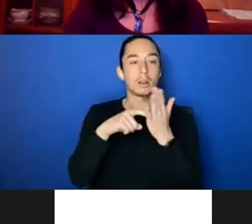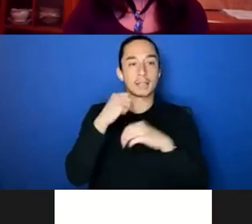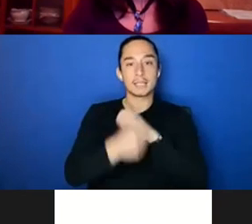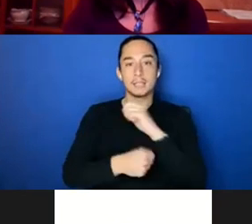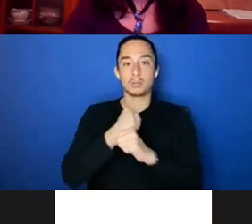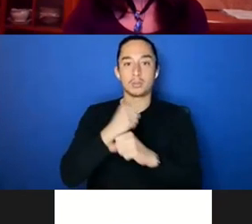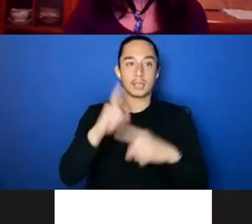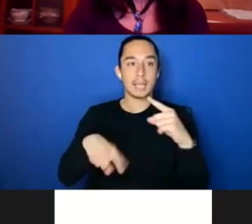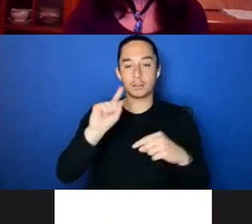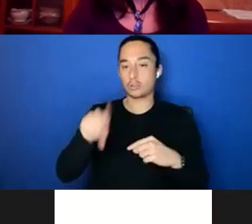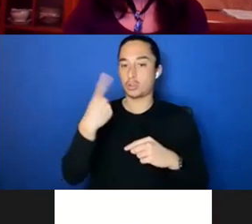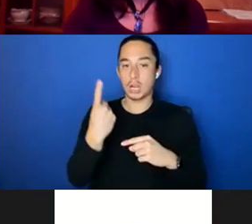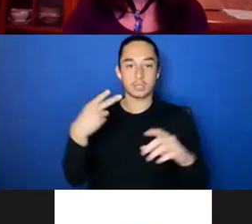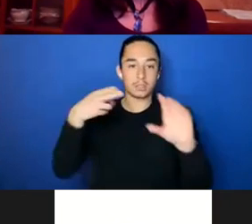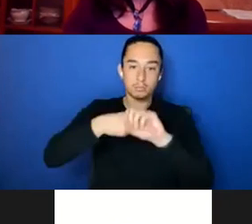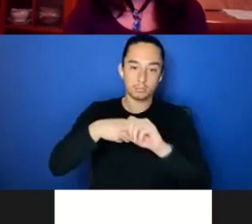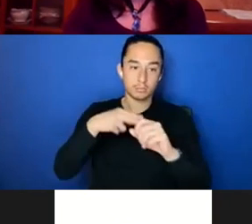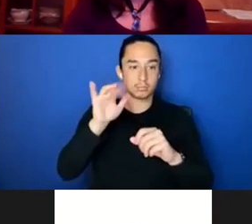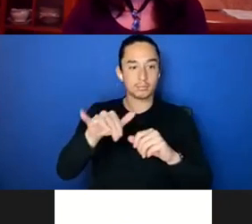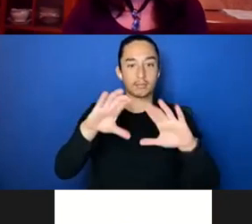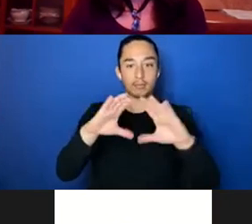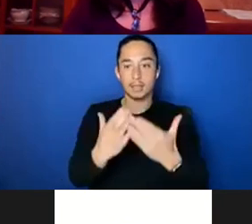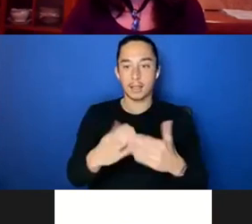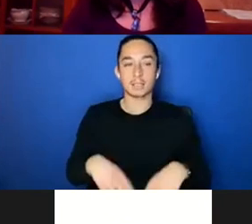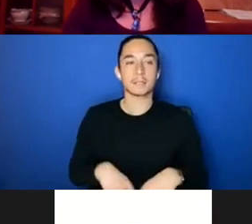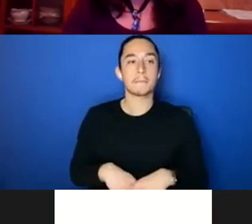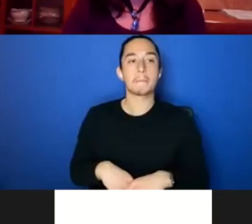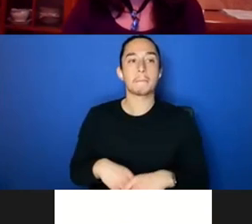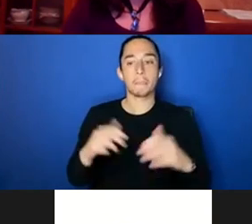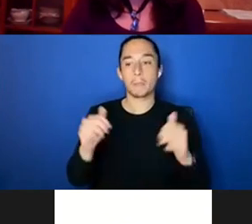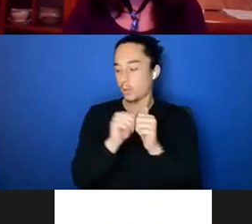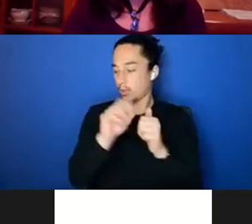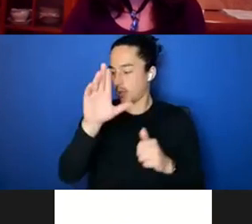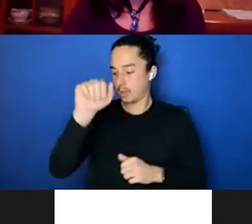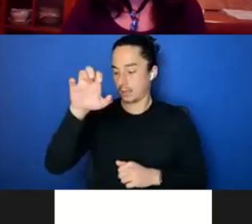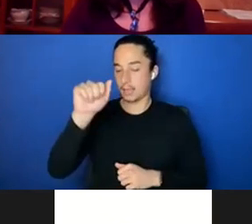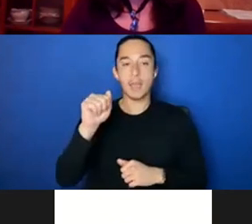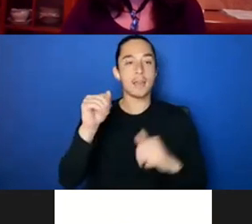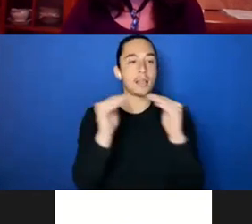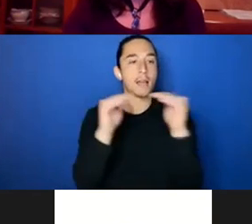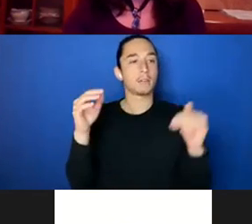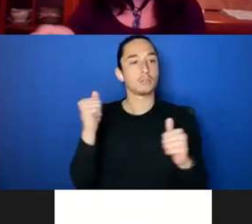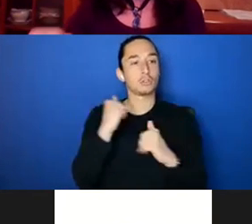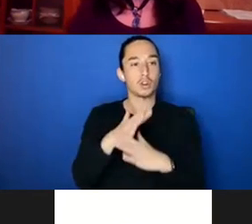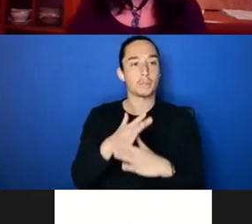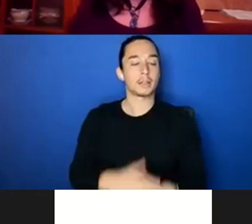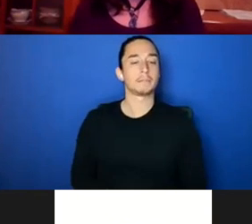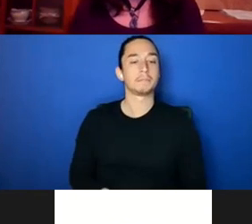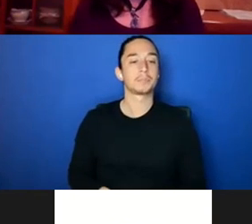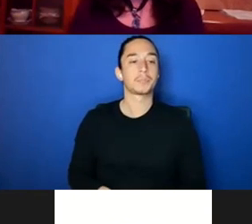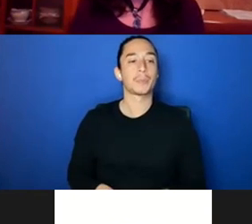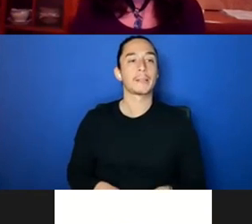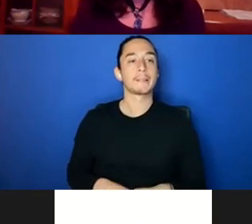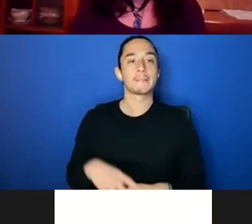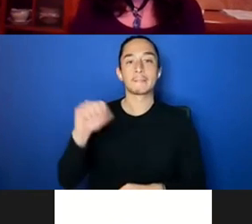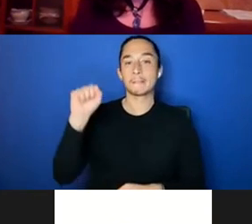just jump into those classes with AEA level German. So